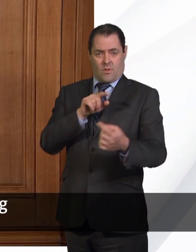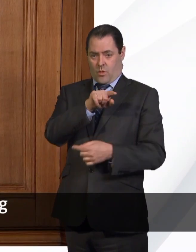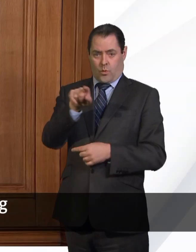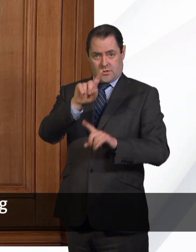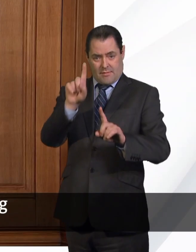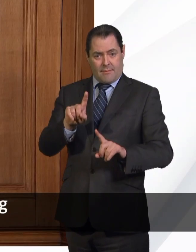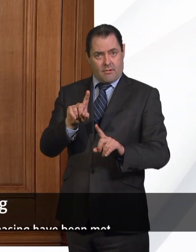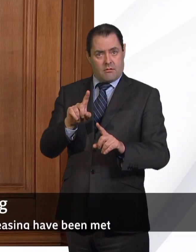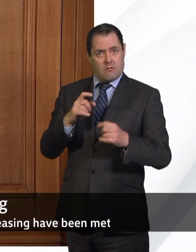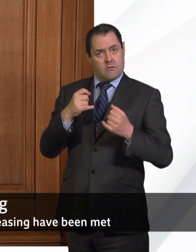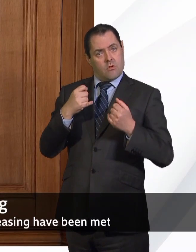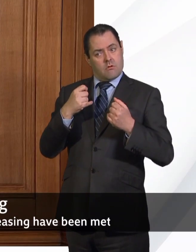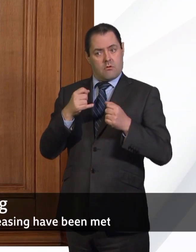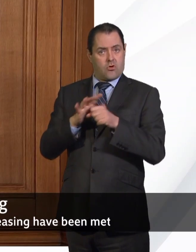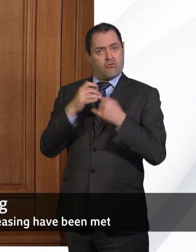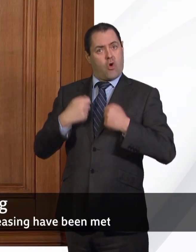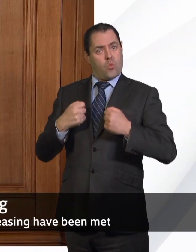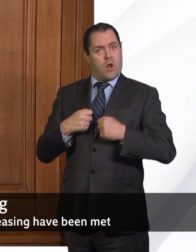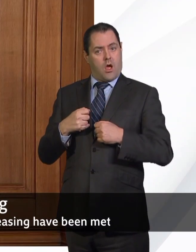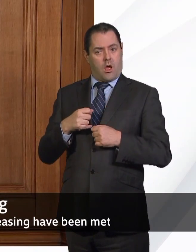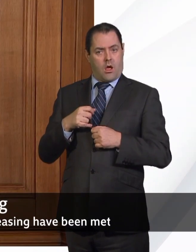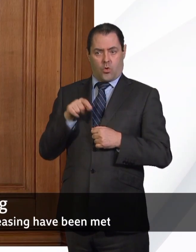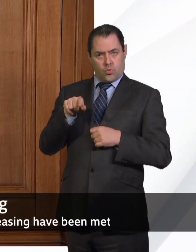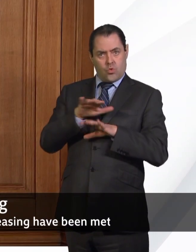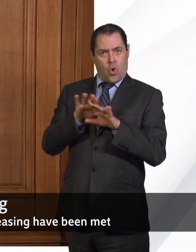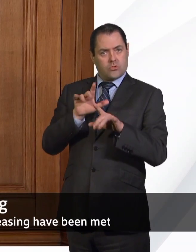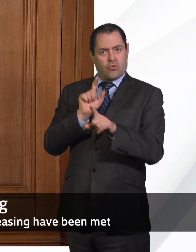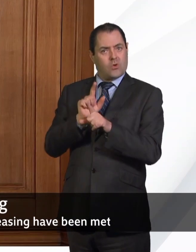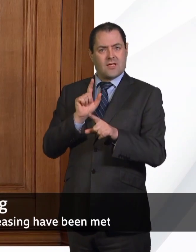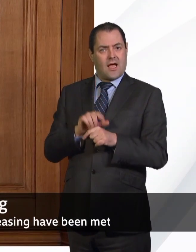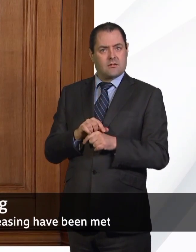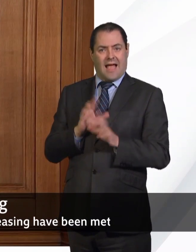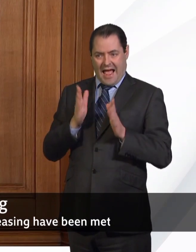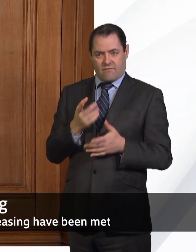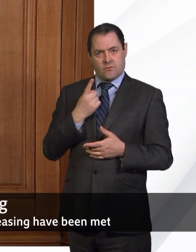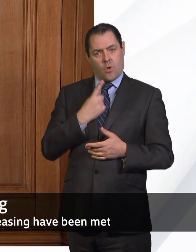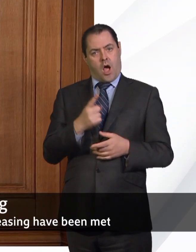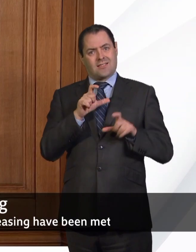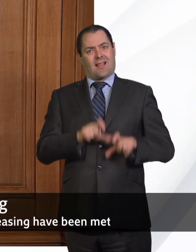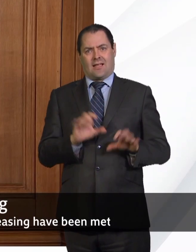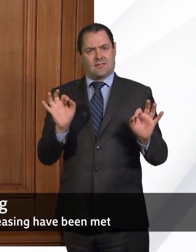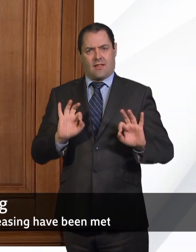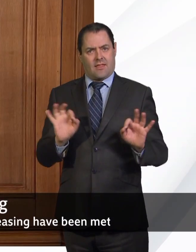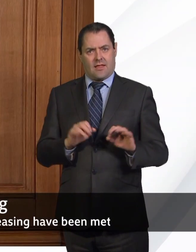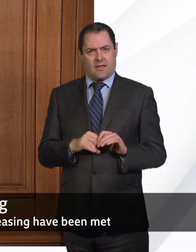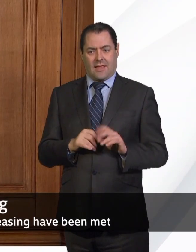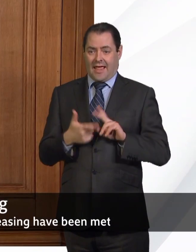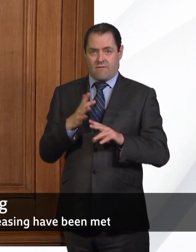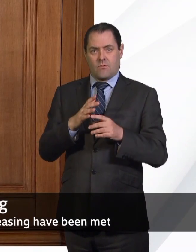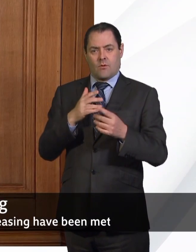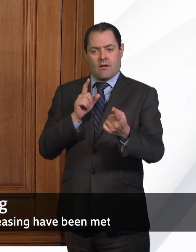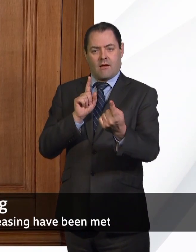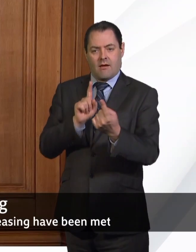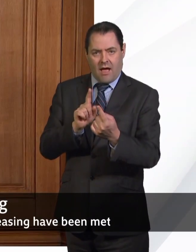subsequently have coronavirus, you will not be counted as a contact and you will not have to self-isolate. If, on the other hand, you don't,